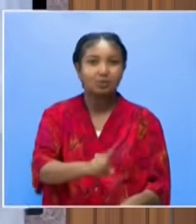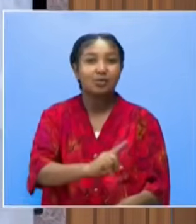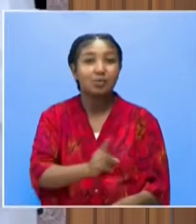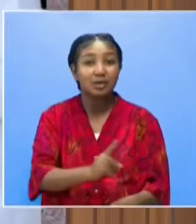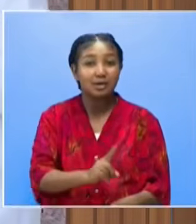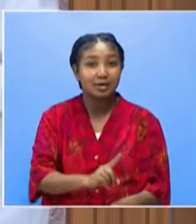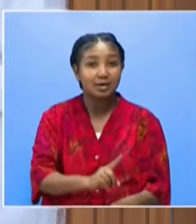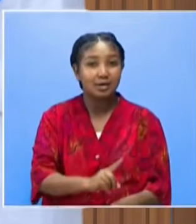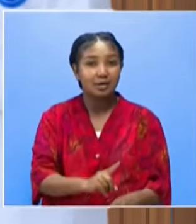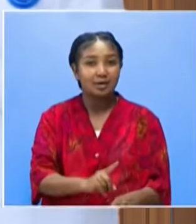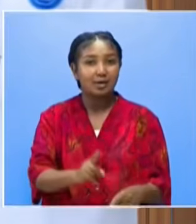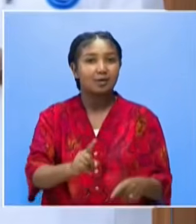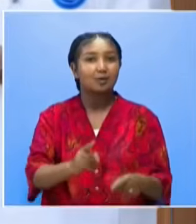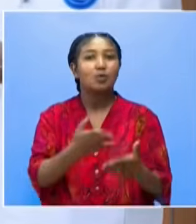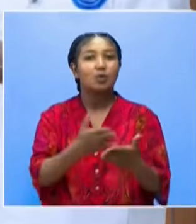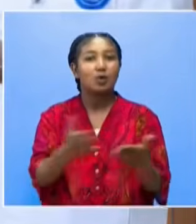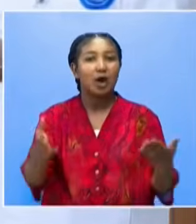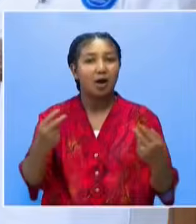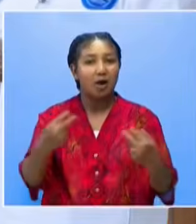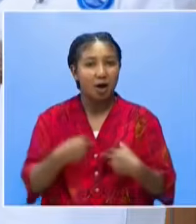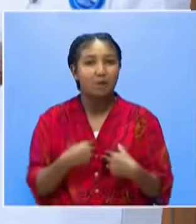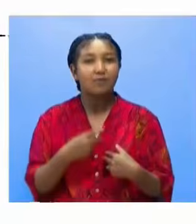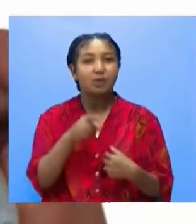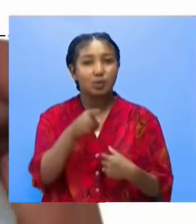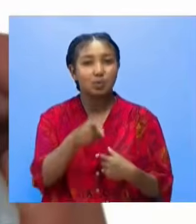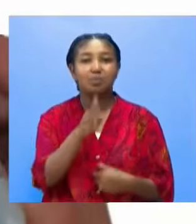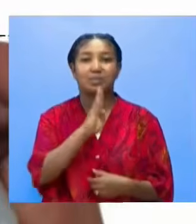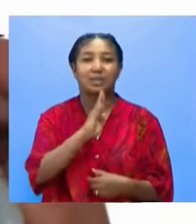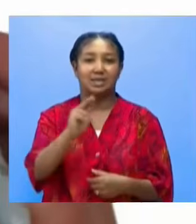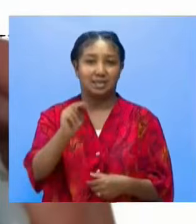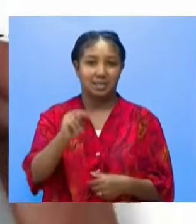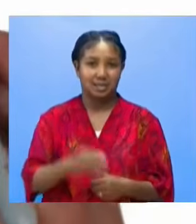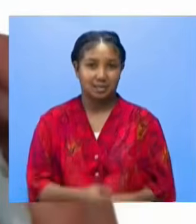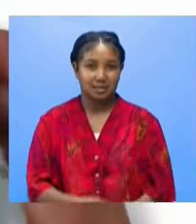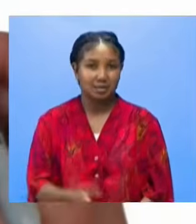So we can say what? Where have you been?